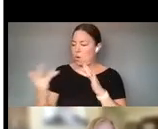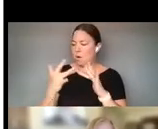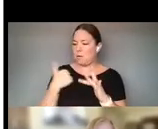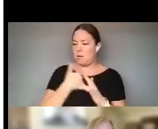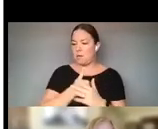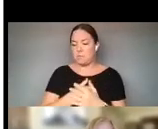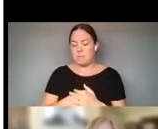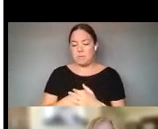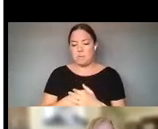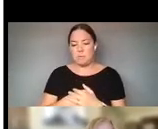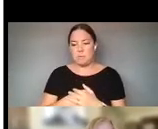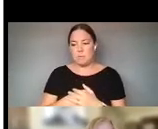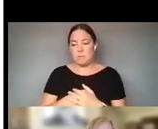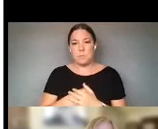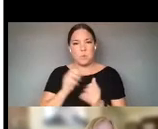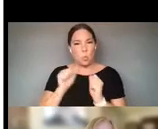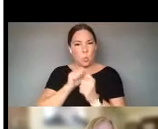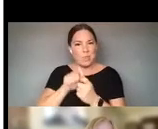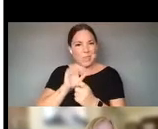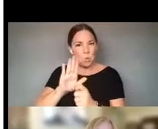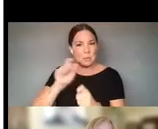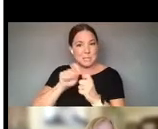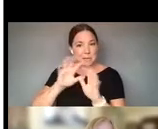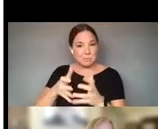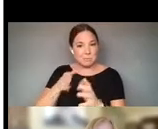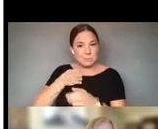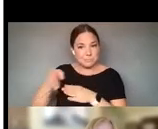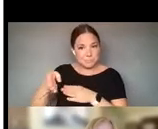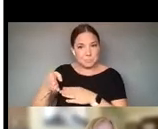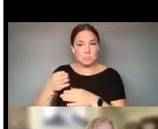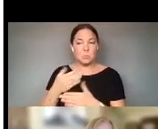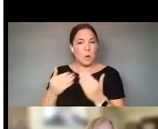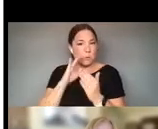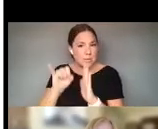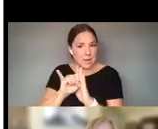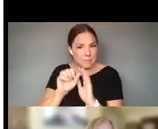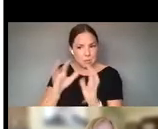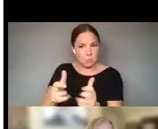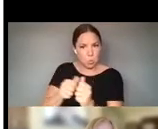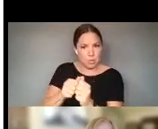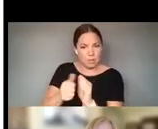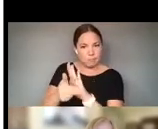whether that's within the discipline that you identify with or, um, or to our general, uh,